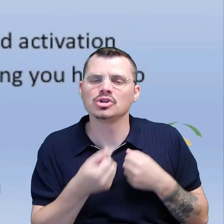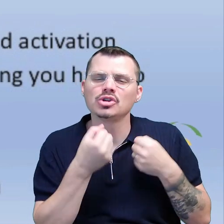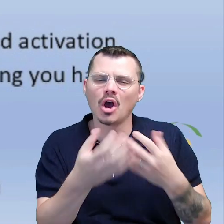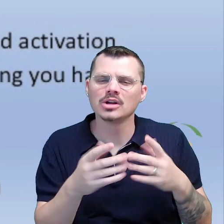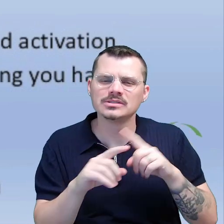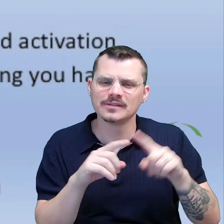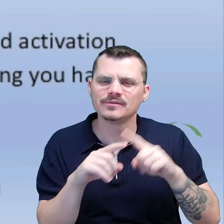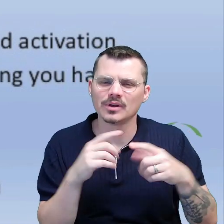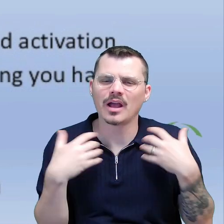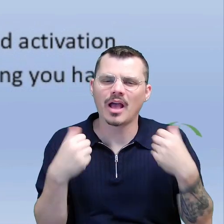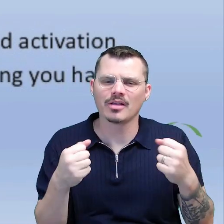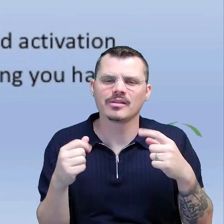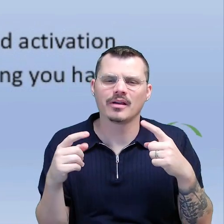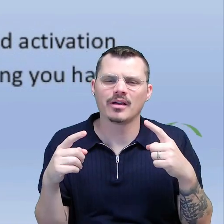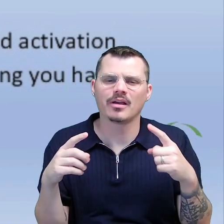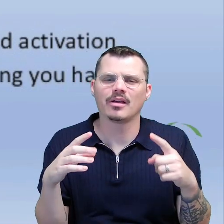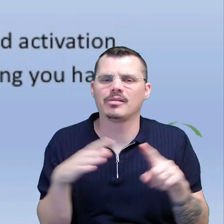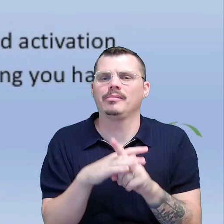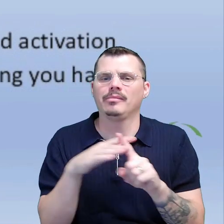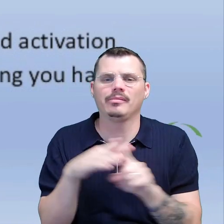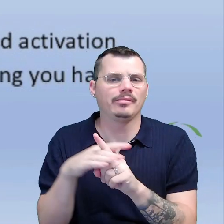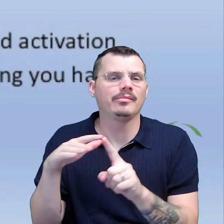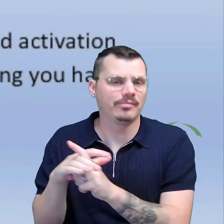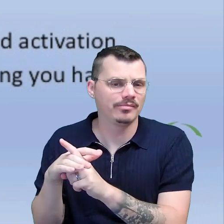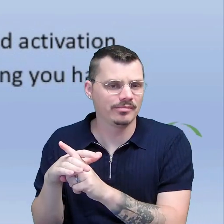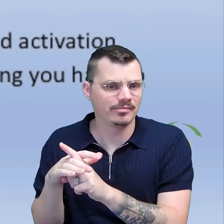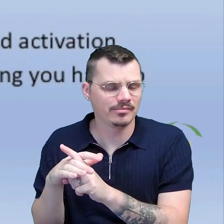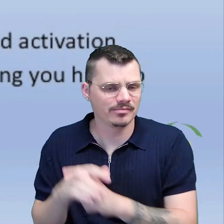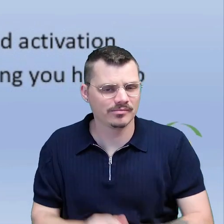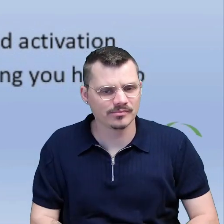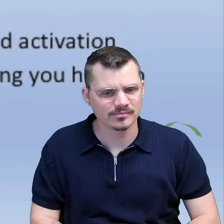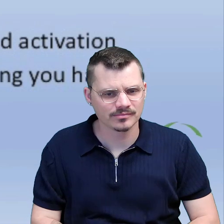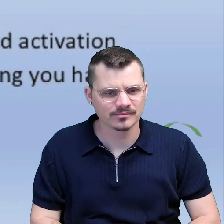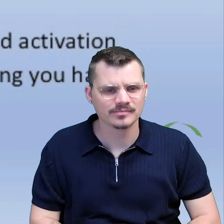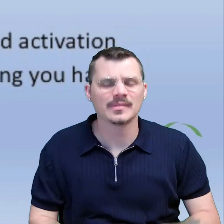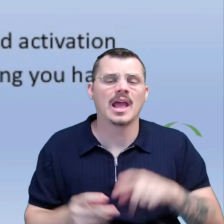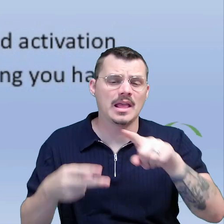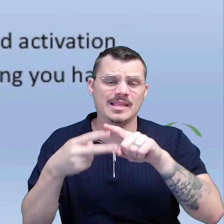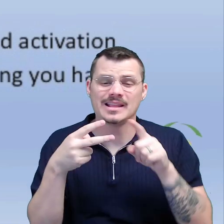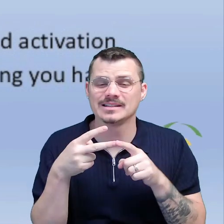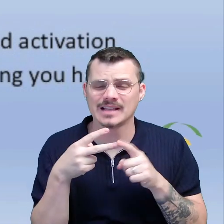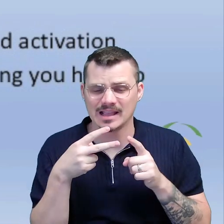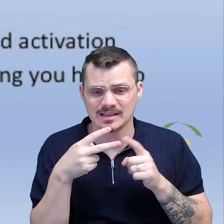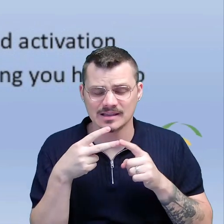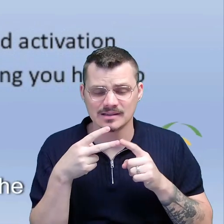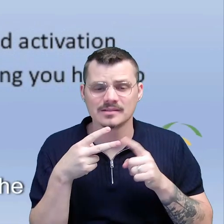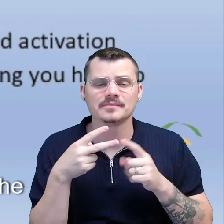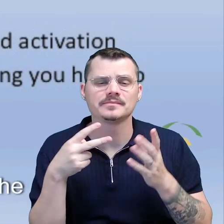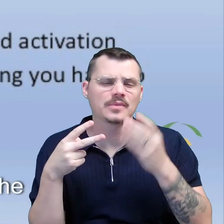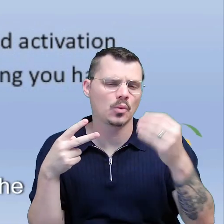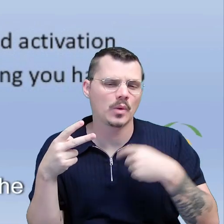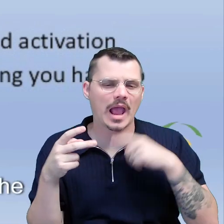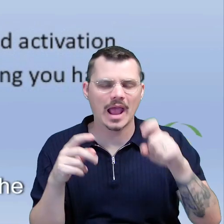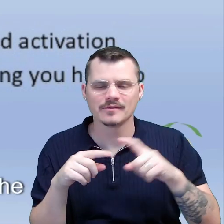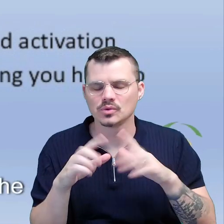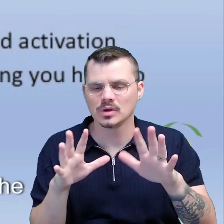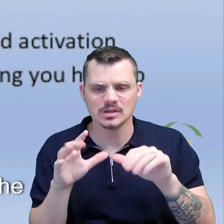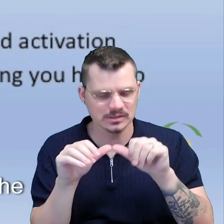a number of complications in a person's life. And the second thing, and we have